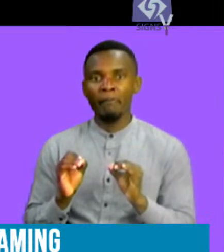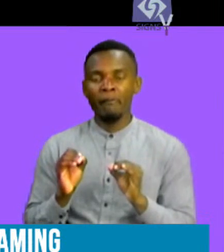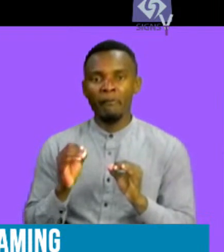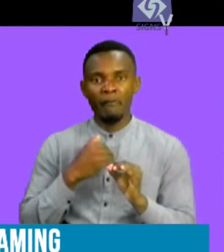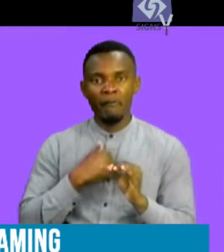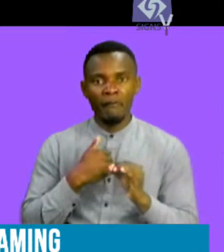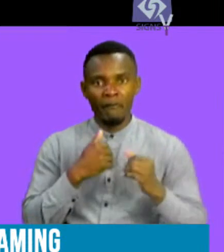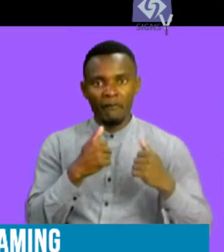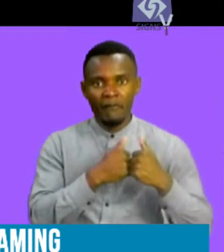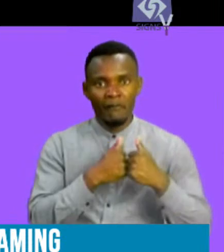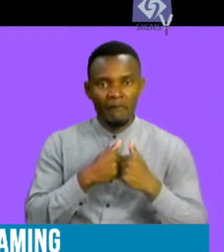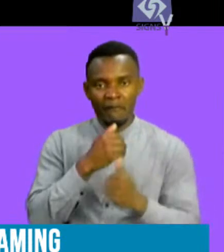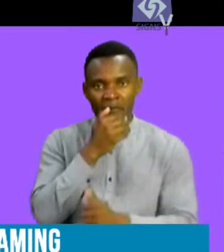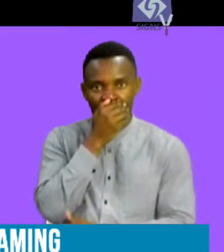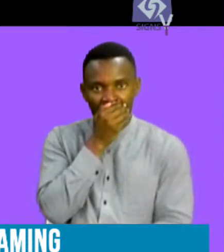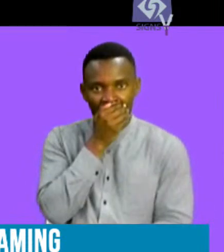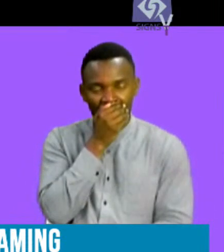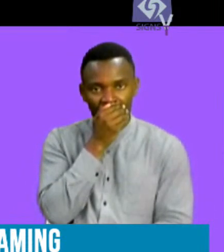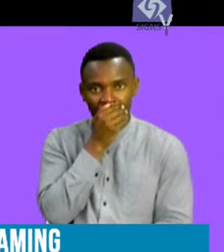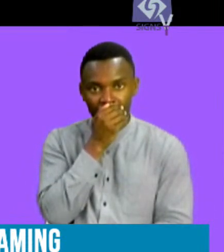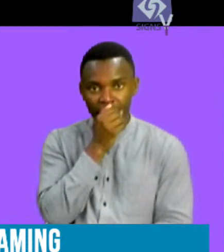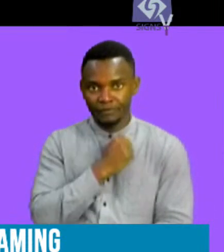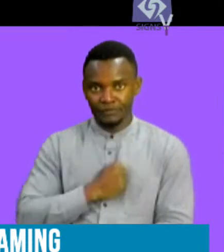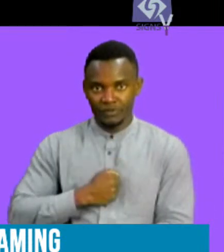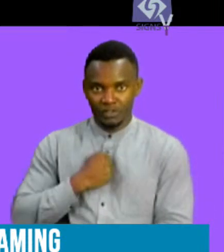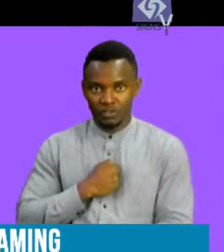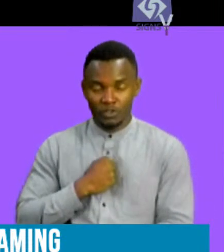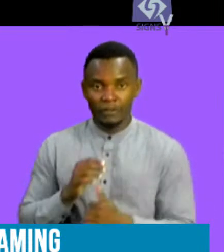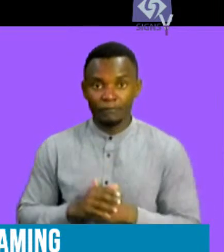challenge. And again for the